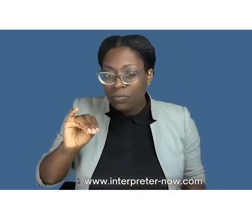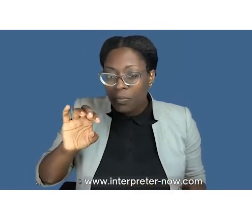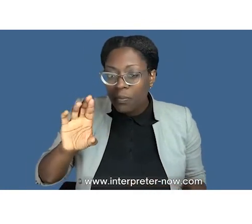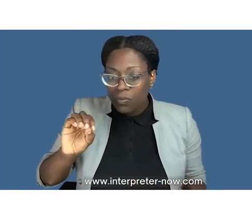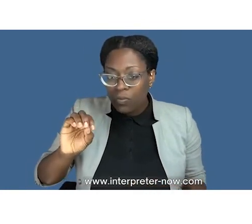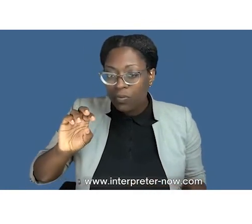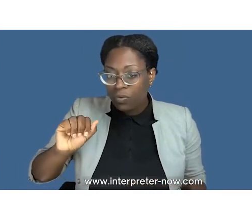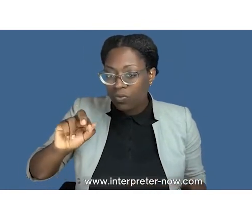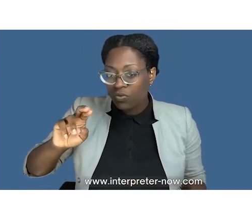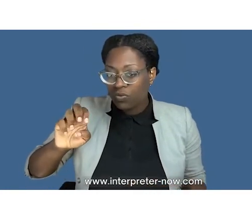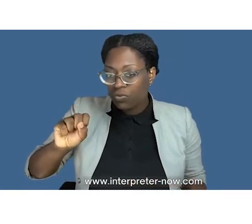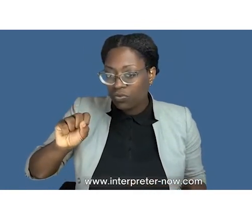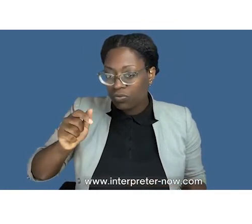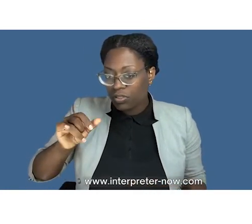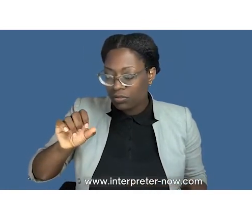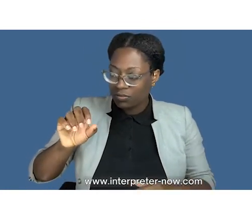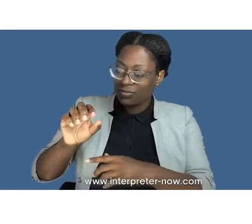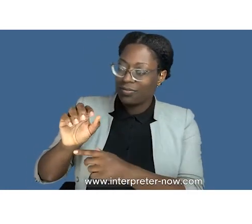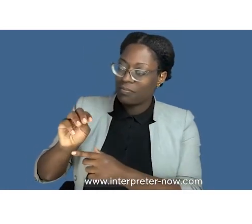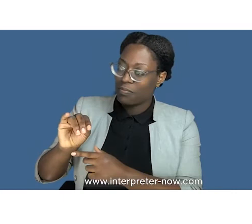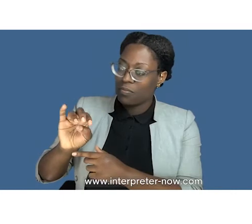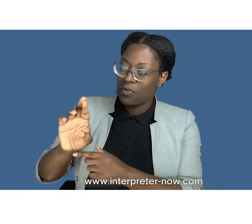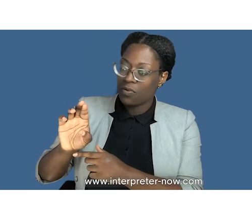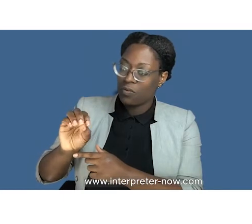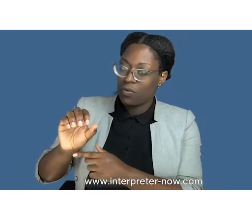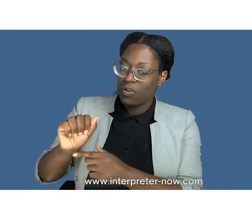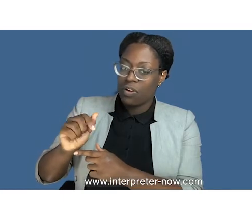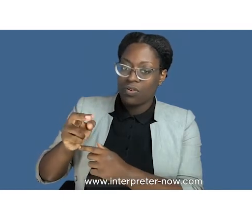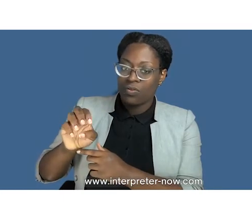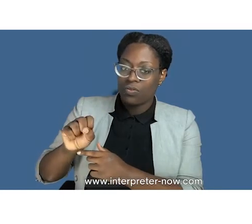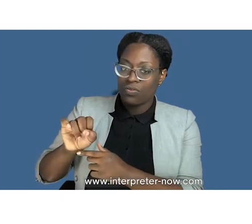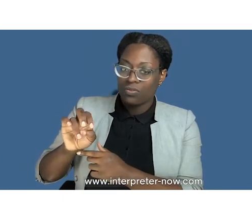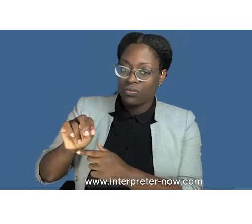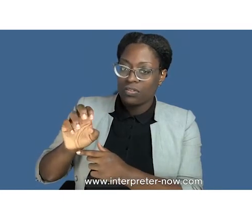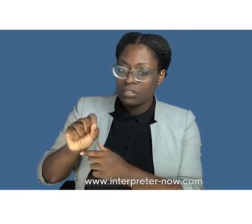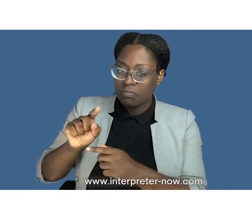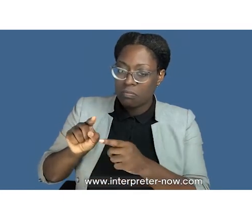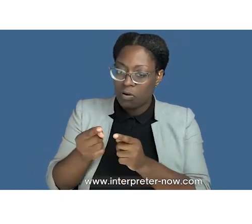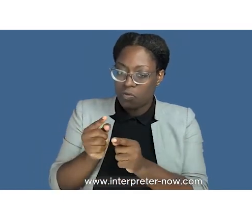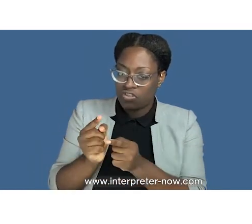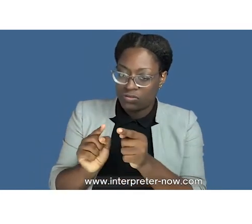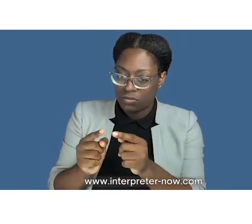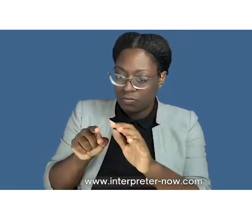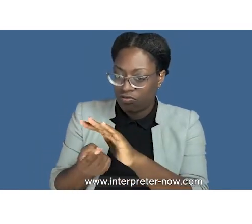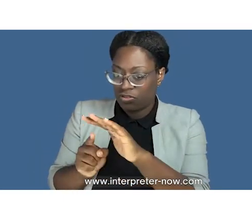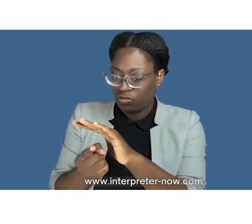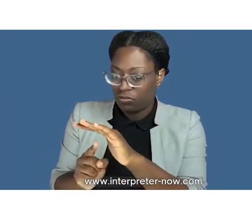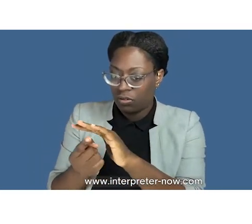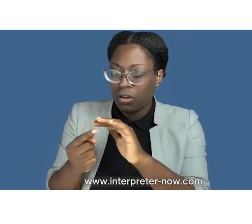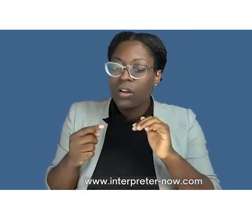up over time. Megan Smith, the former White House CTO, calls it death from 1,000 paper cuts. It's the little things every day. And